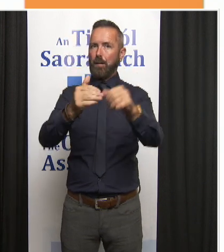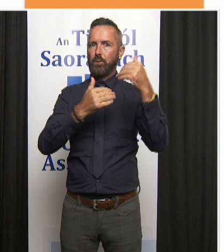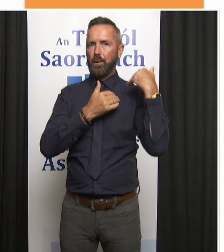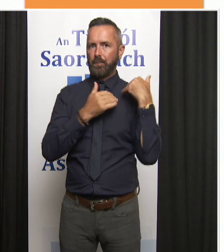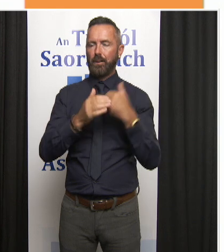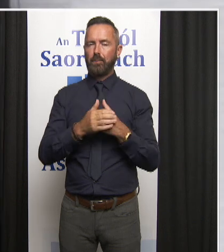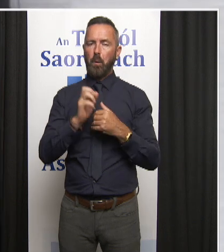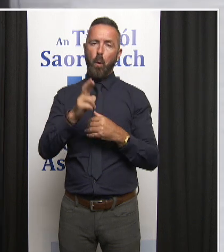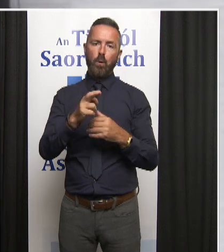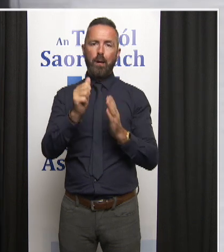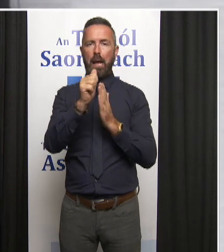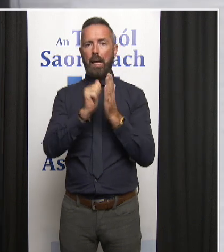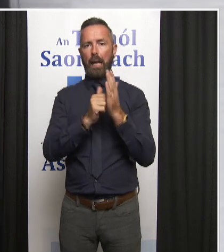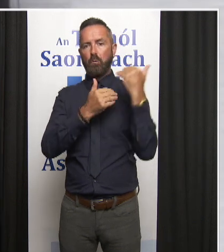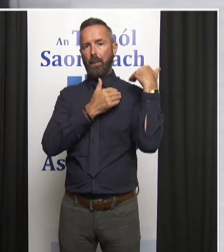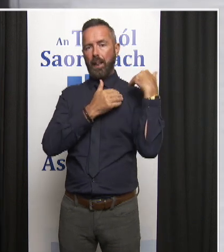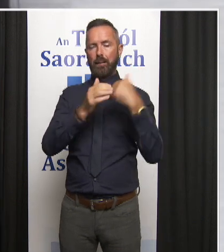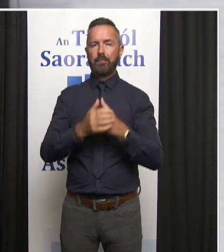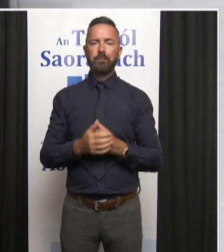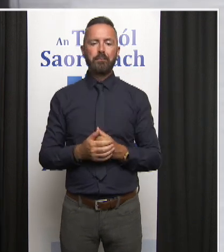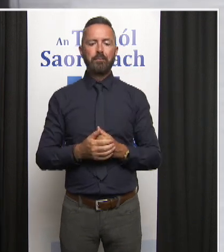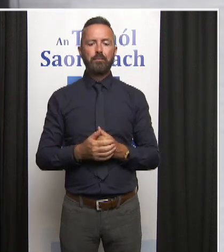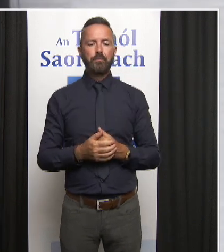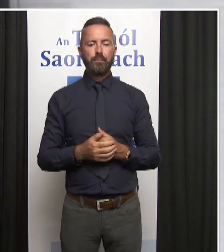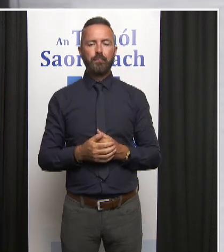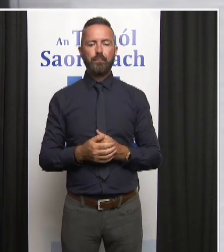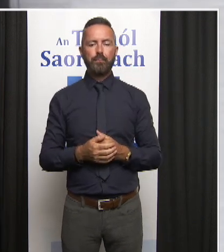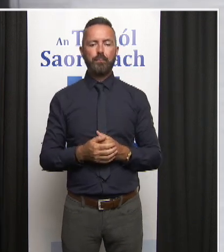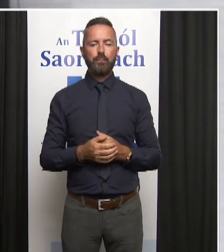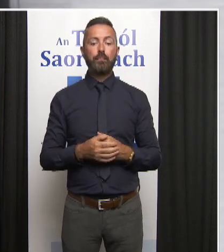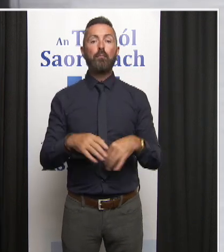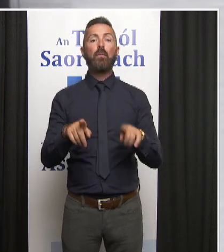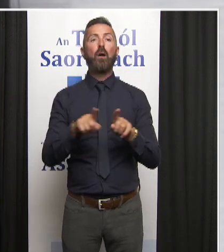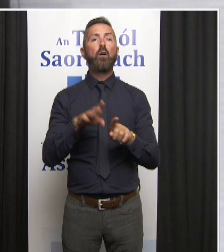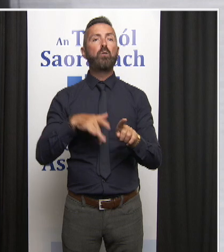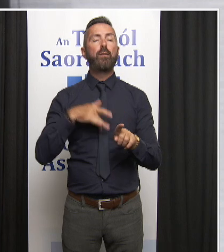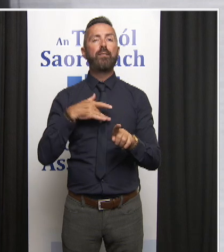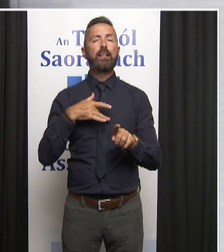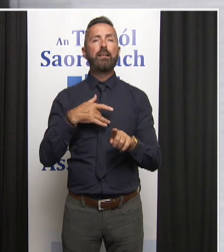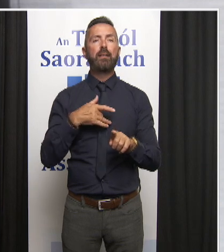big thing that we landed on as well on the table was that the Director General or the